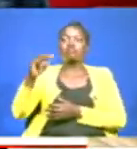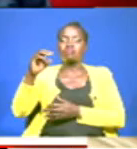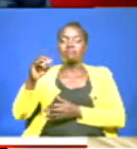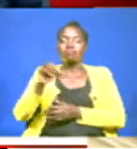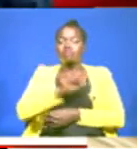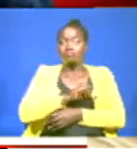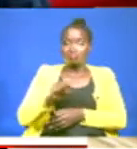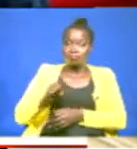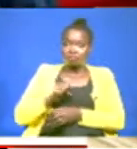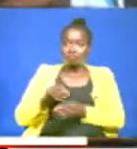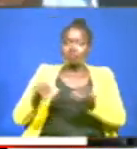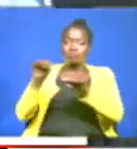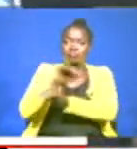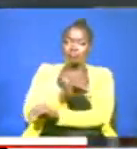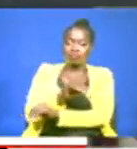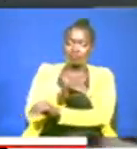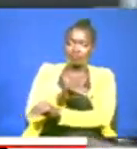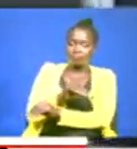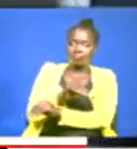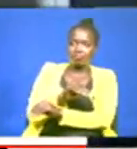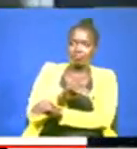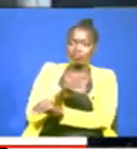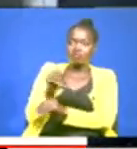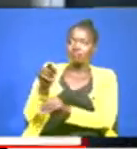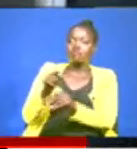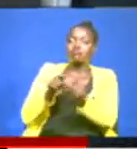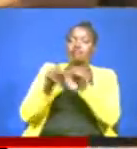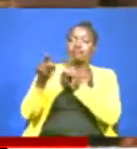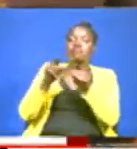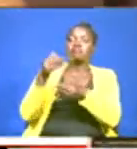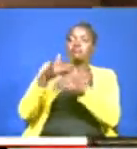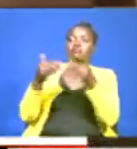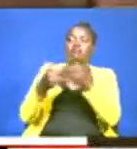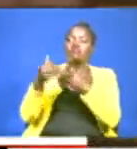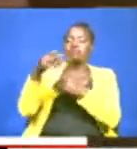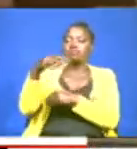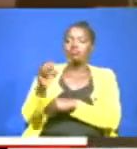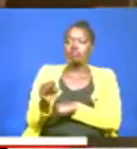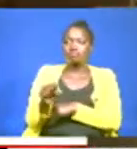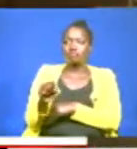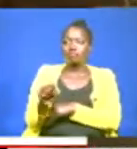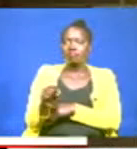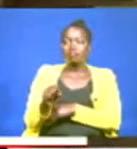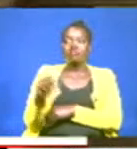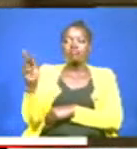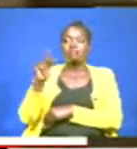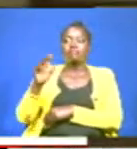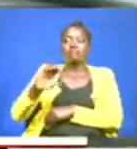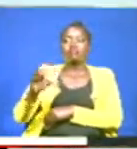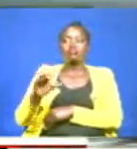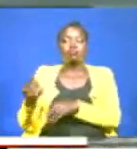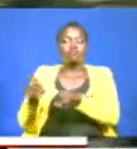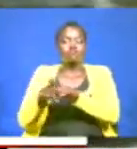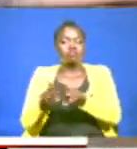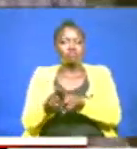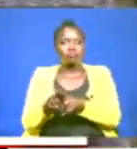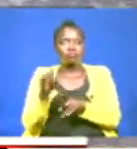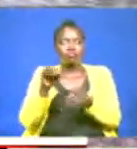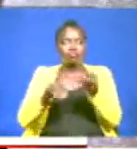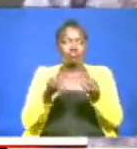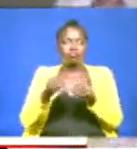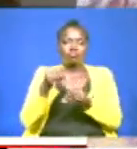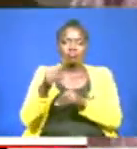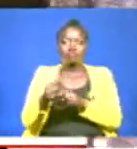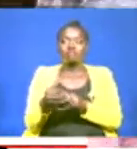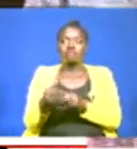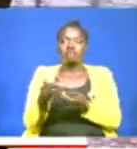Kipchumba Murkomen, who was appointed the Transport and Infrastructure Cabinet Secretary. Kandara constituency will also hold a by-election after the immediate